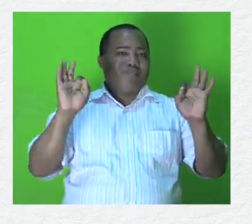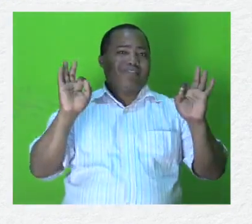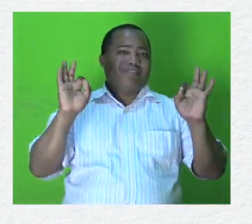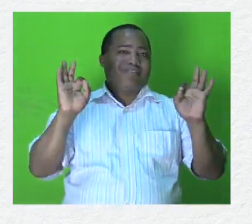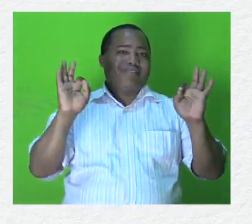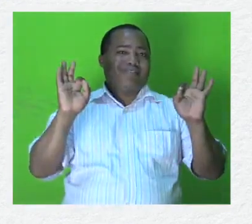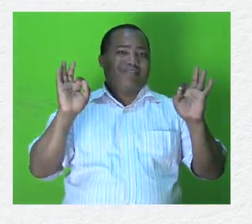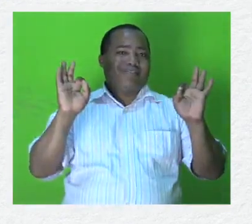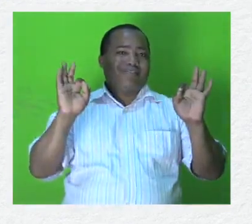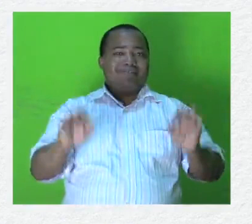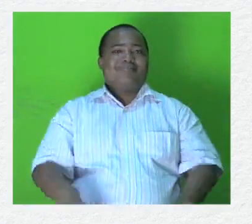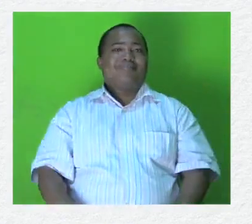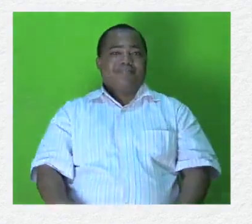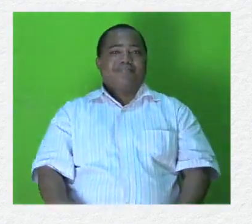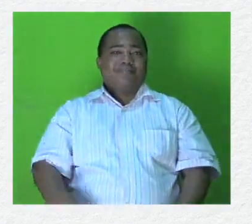Very good.